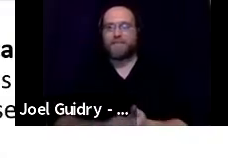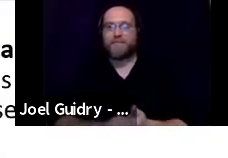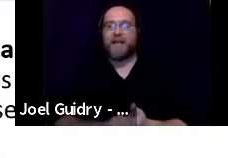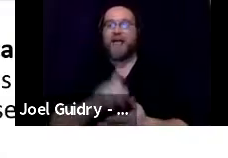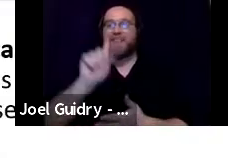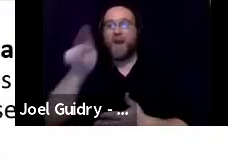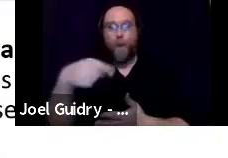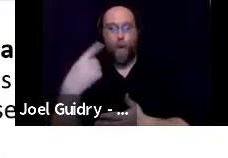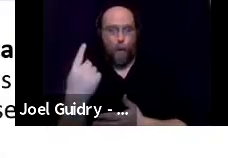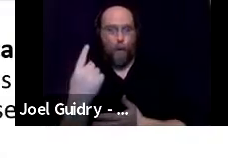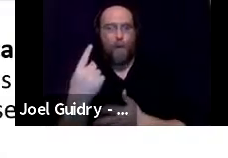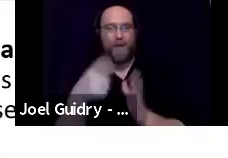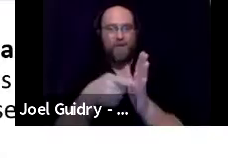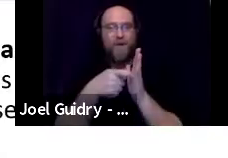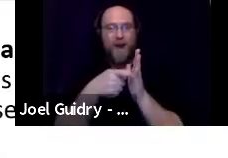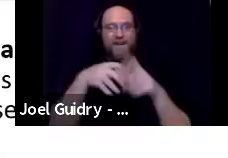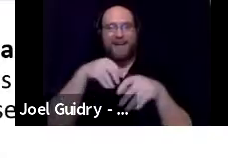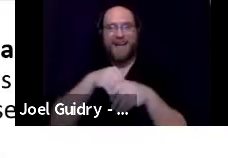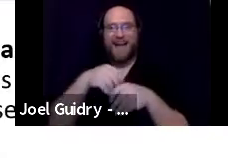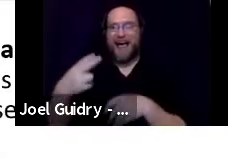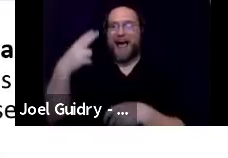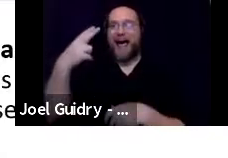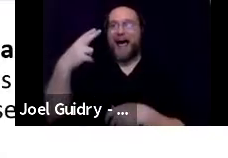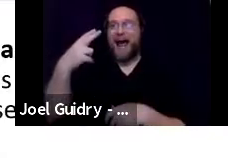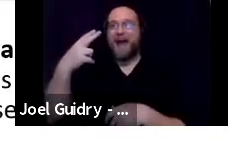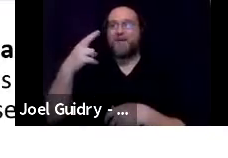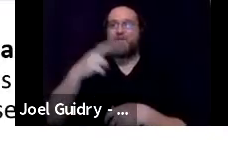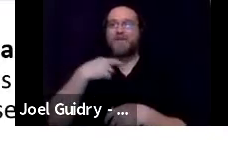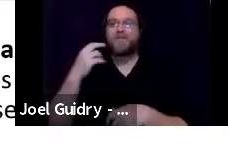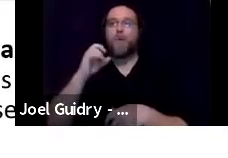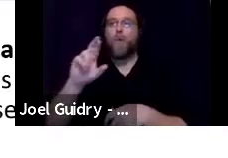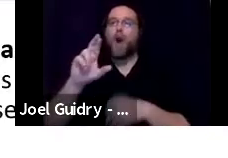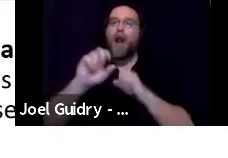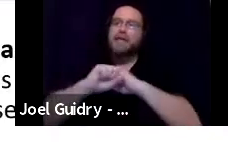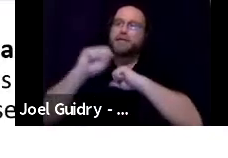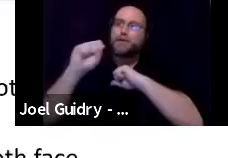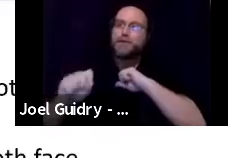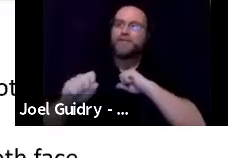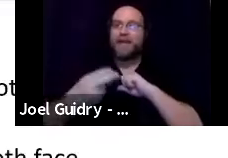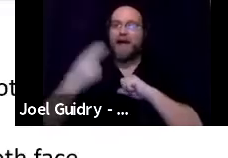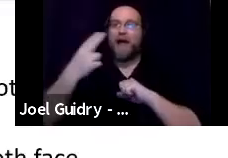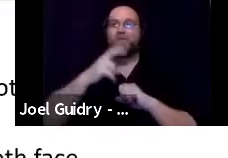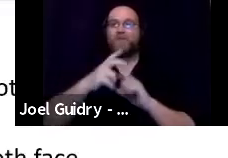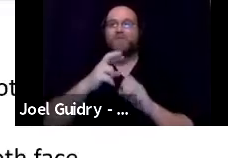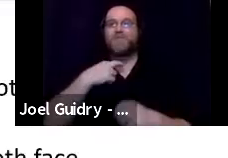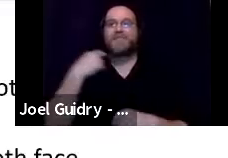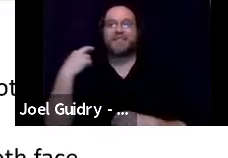in high risk or extremely high risk situations. Next slide.